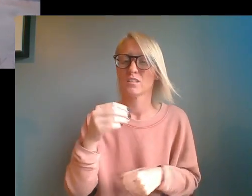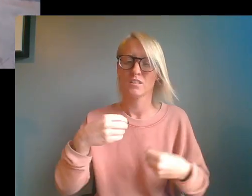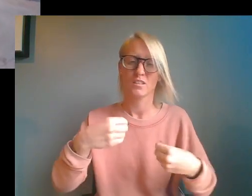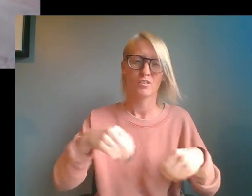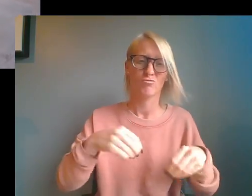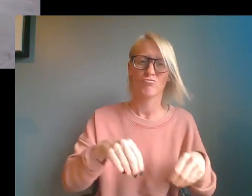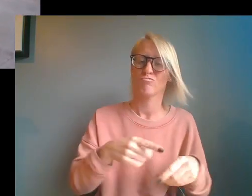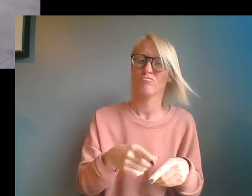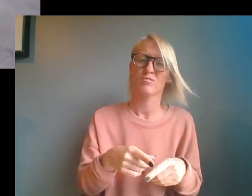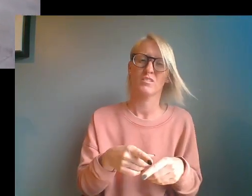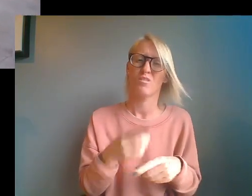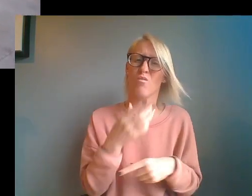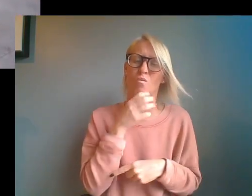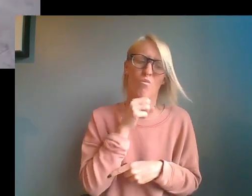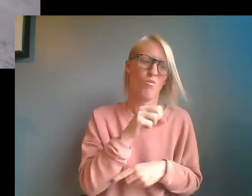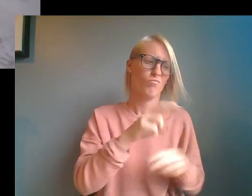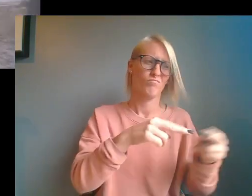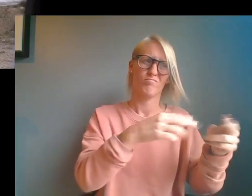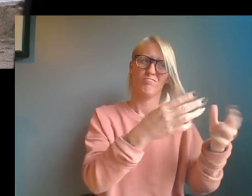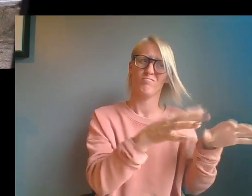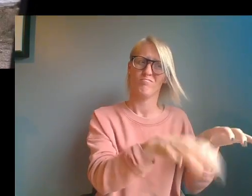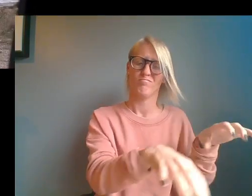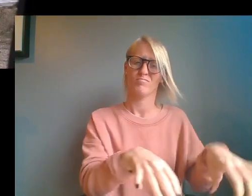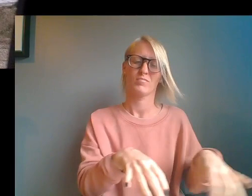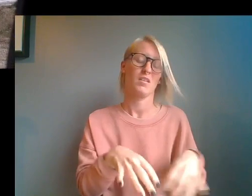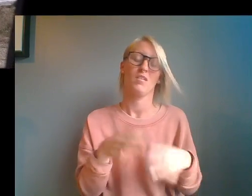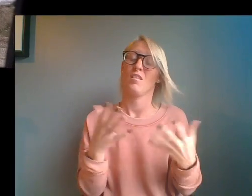well, but that's basically it.